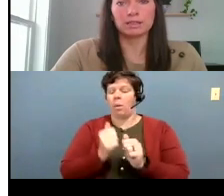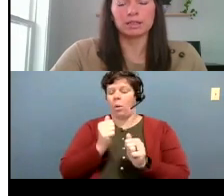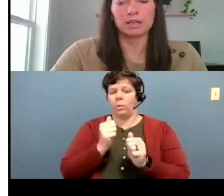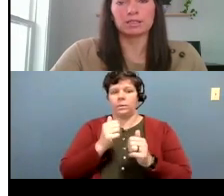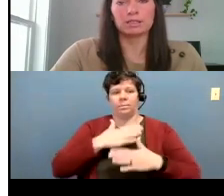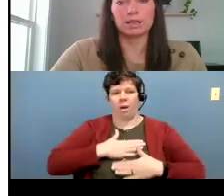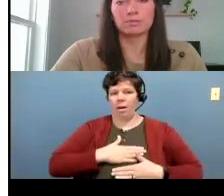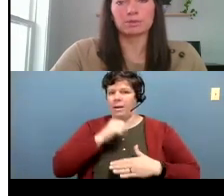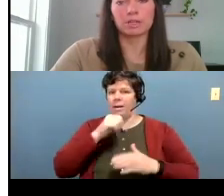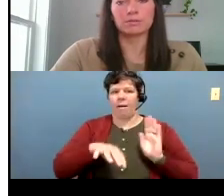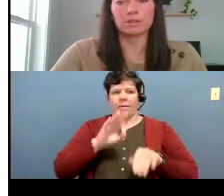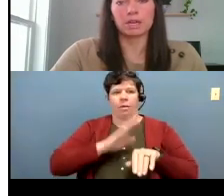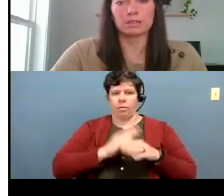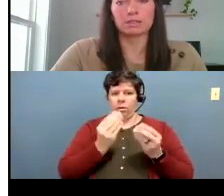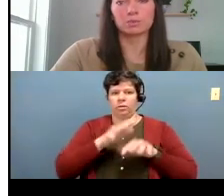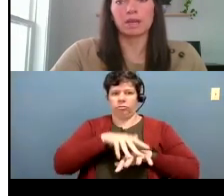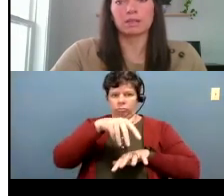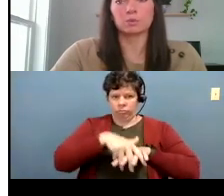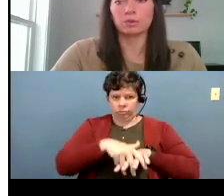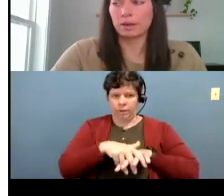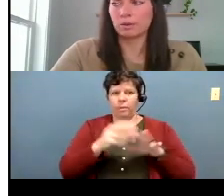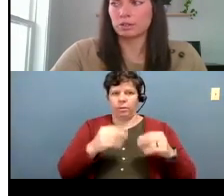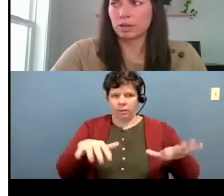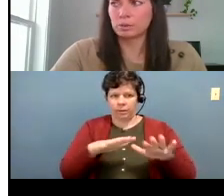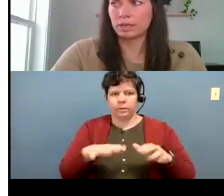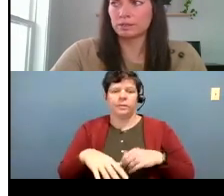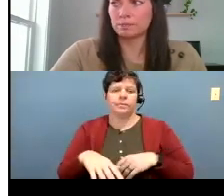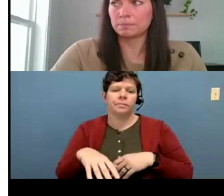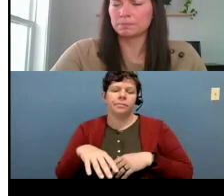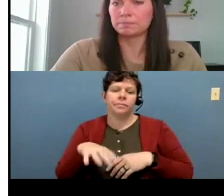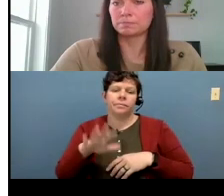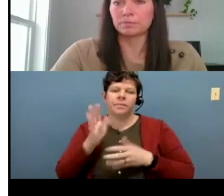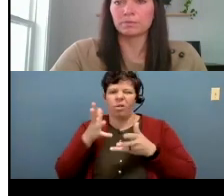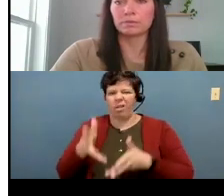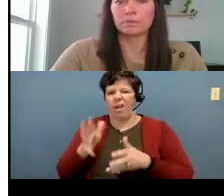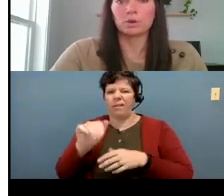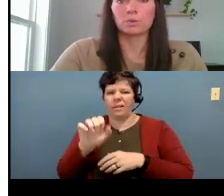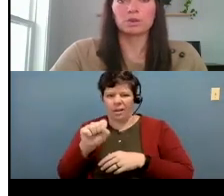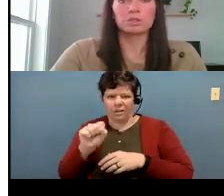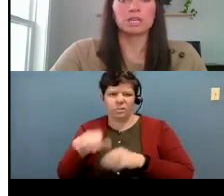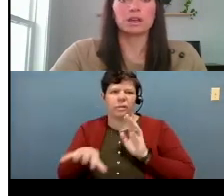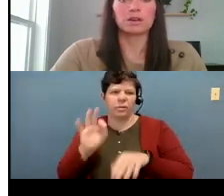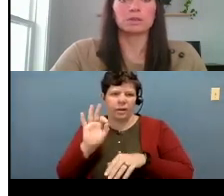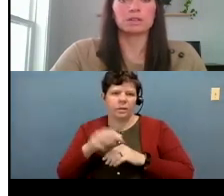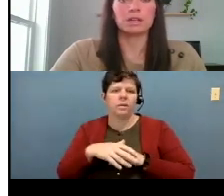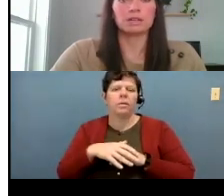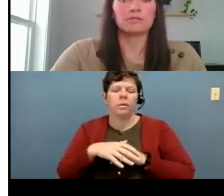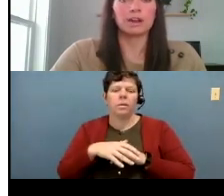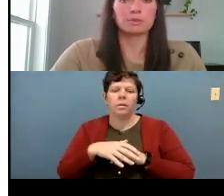land, and 7% of the cases remains were found on tribal land. We're also seeing that